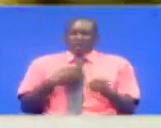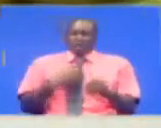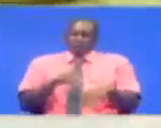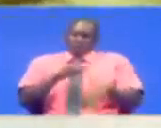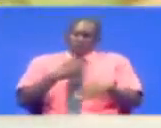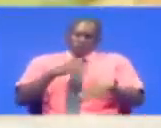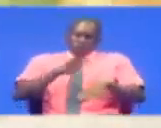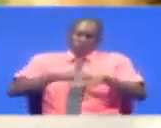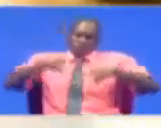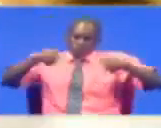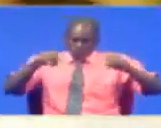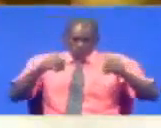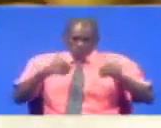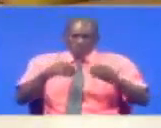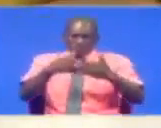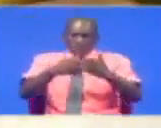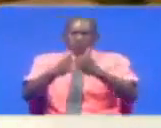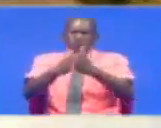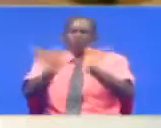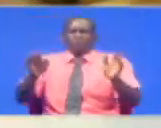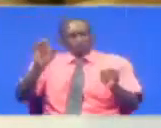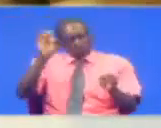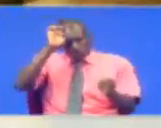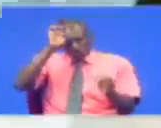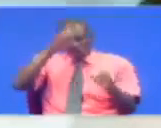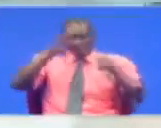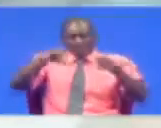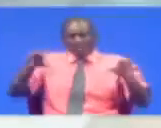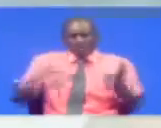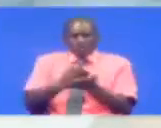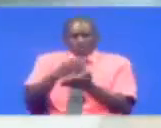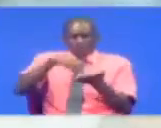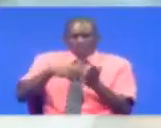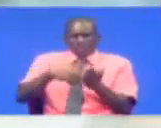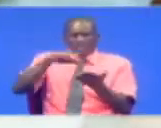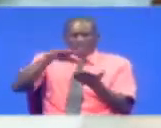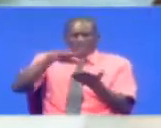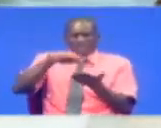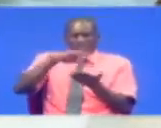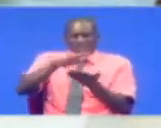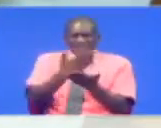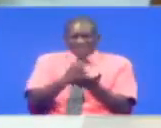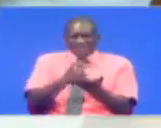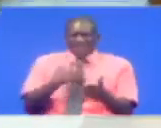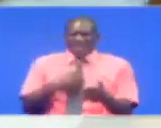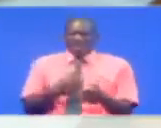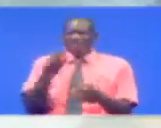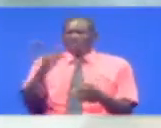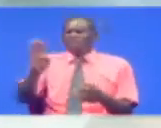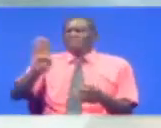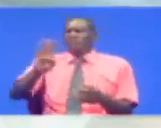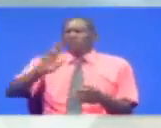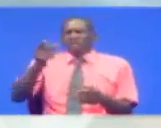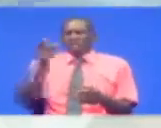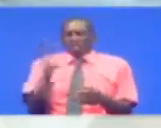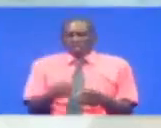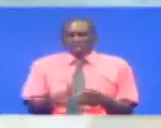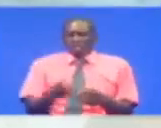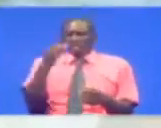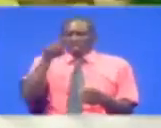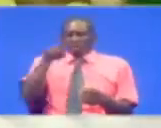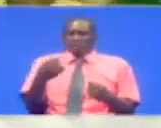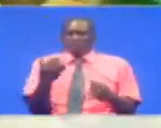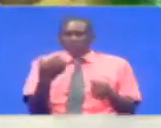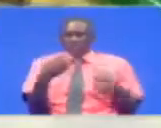of the European Union market through the project. The sector is valued at approximately 3 billion Kenya shillings. The 3.7